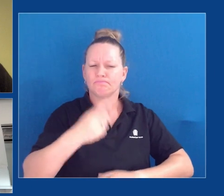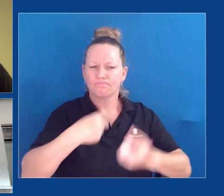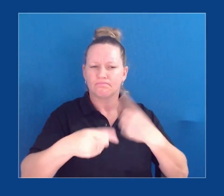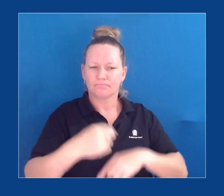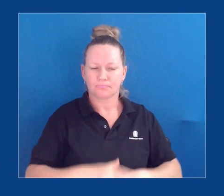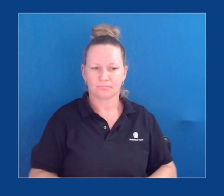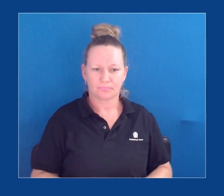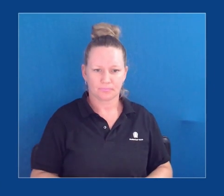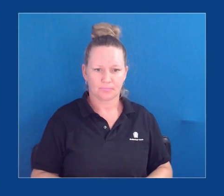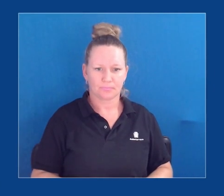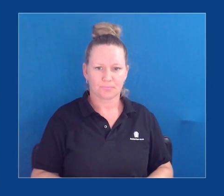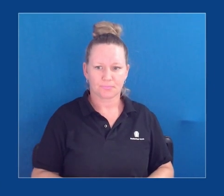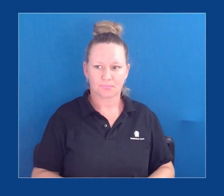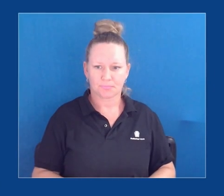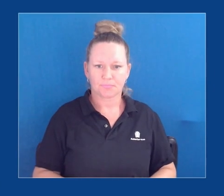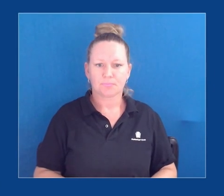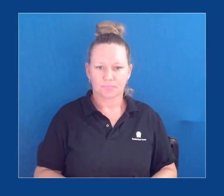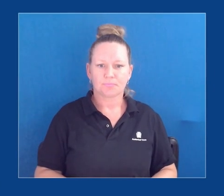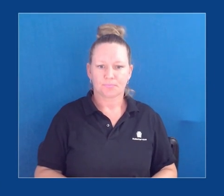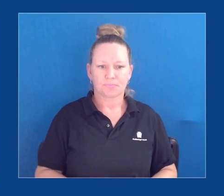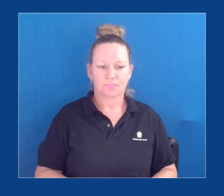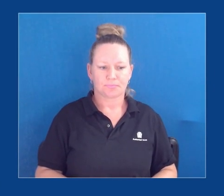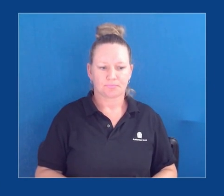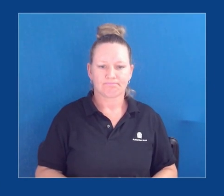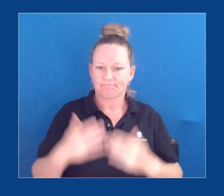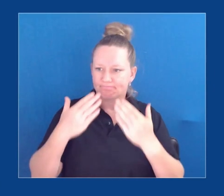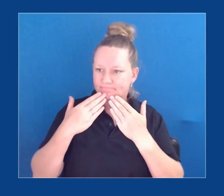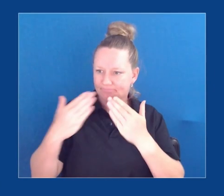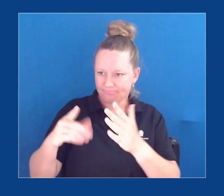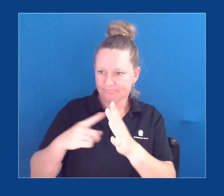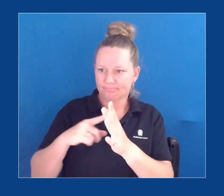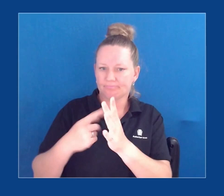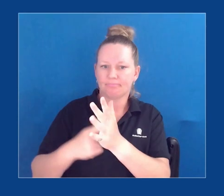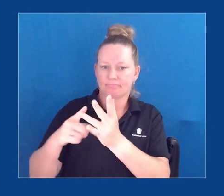Thank you, Aaron. I acknowledge the traditional owners